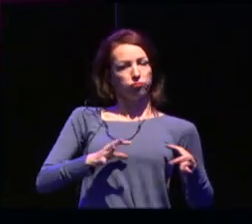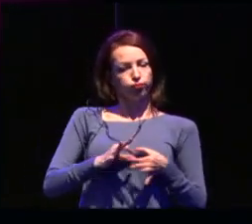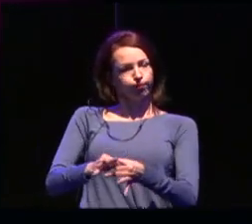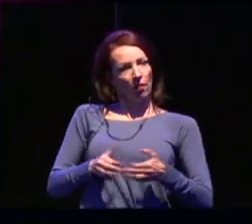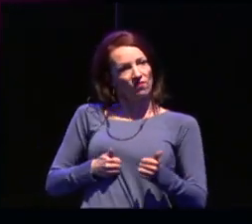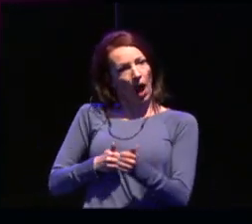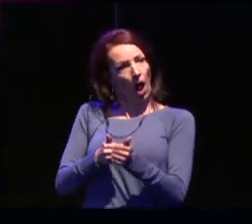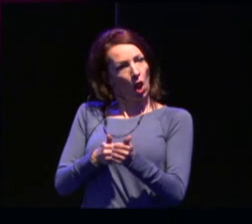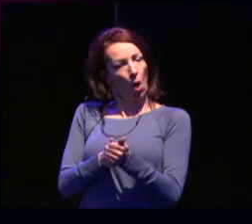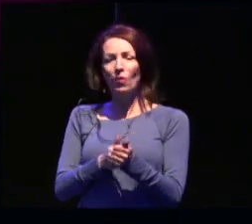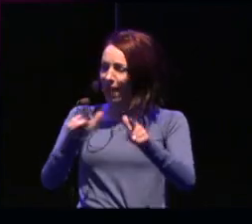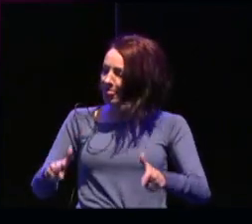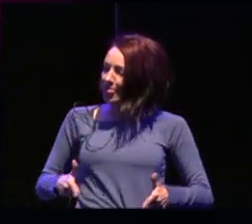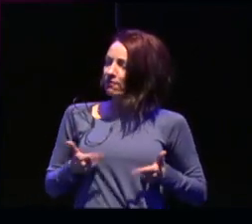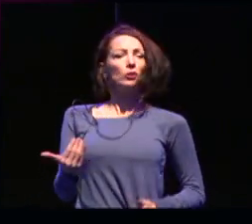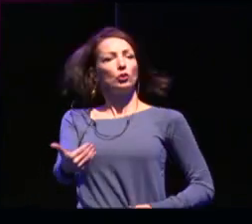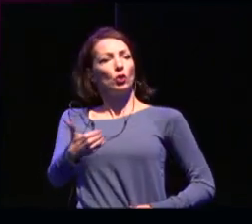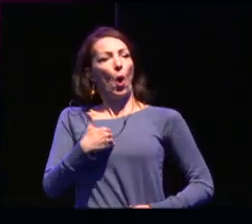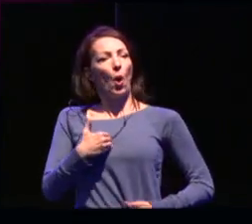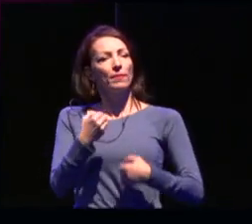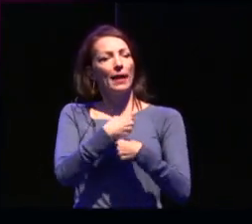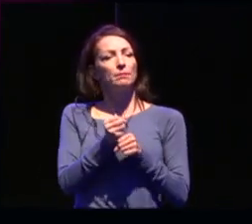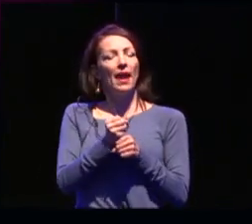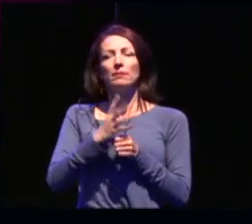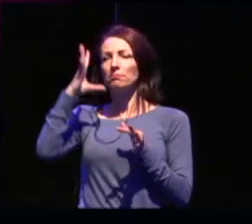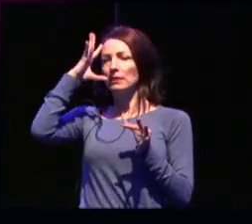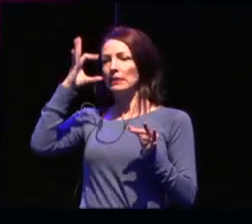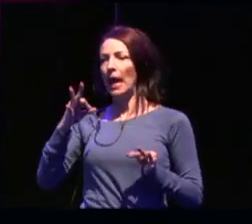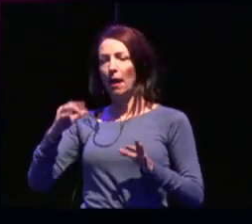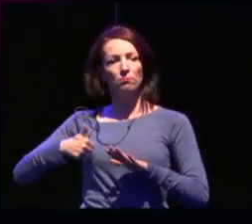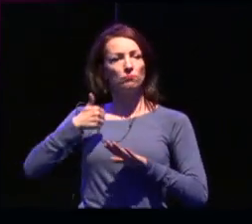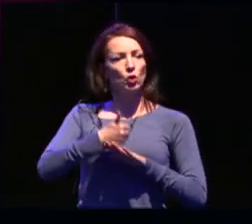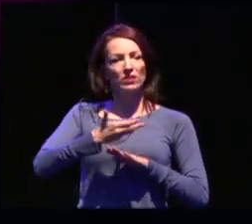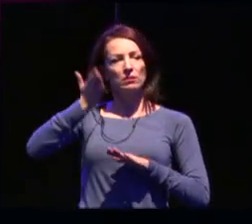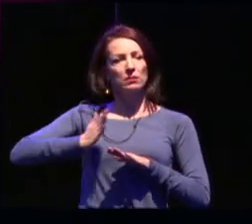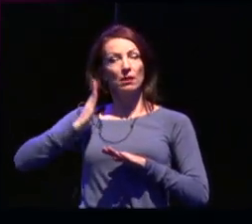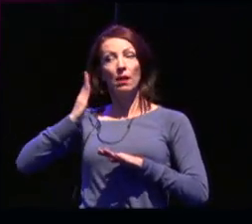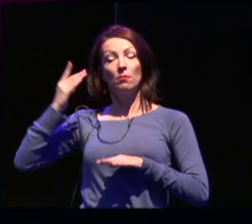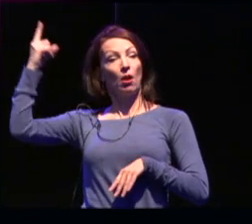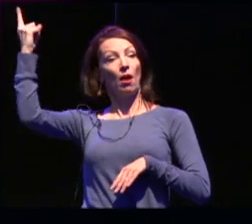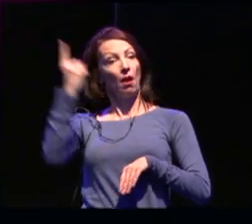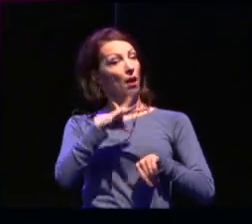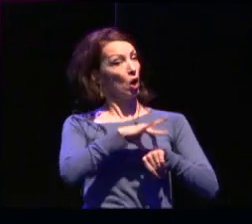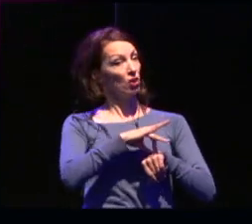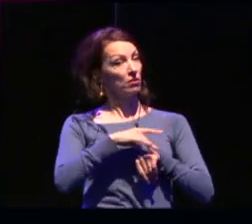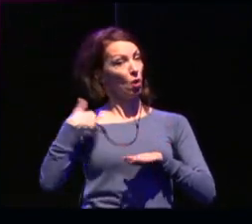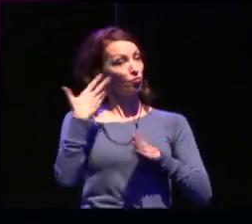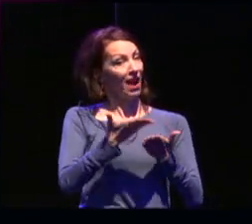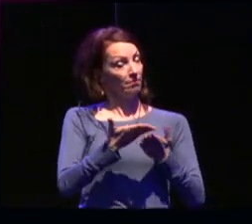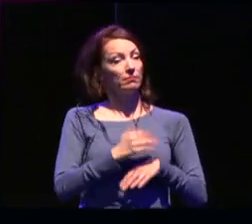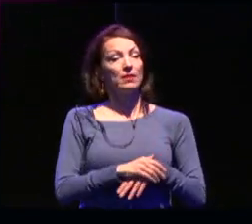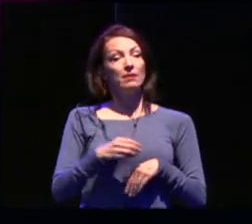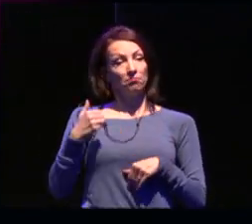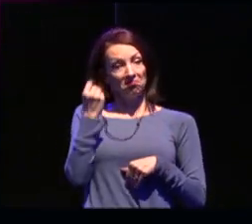a living soul that has made pre-incarnational choices before you arrived on the planet Earth.